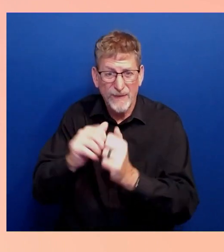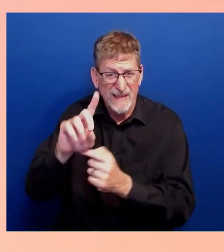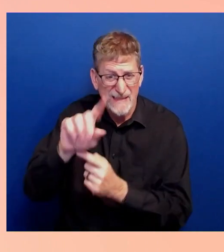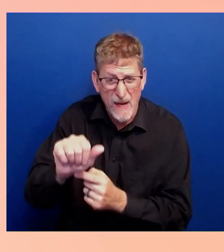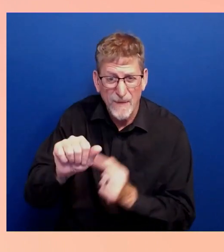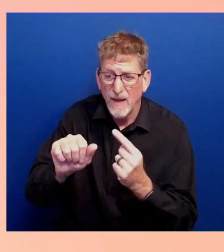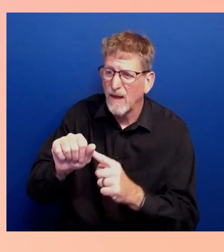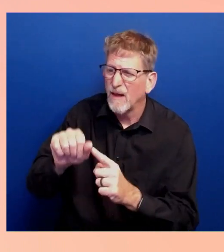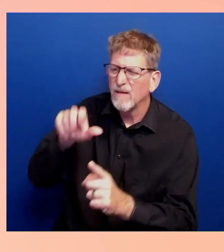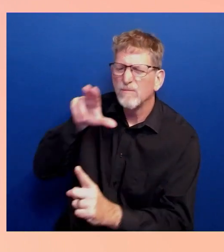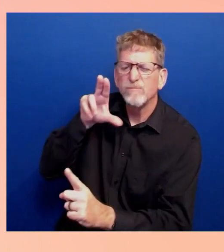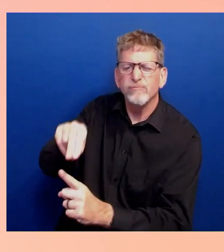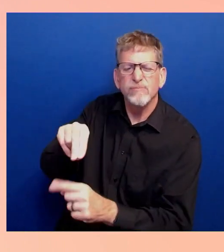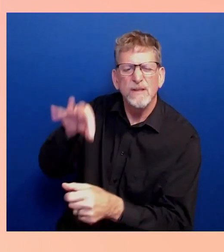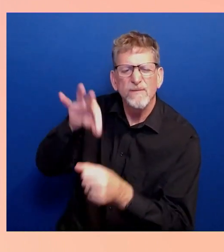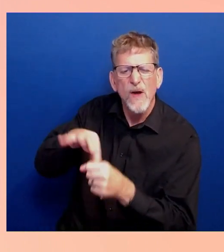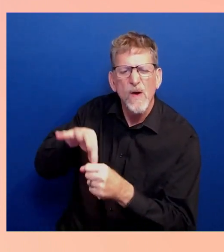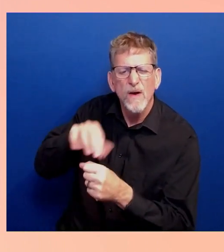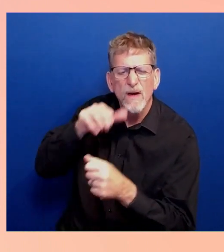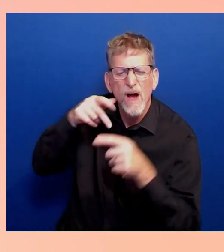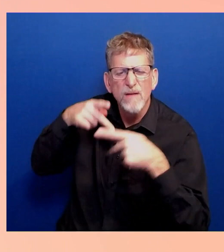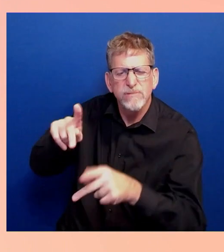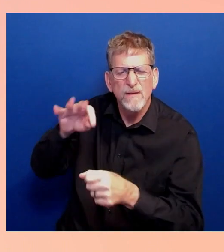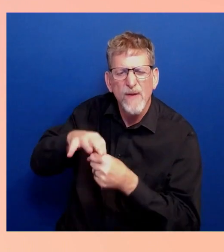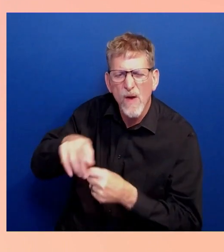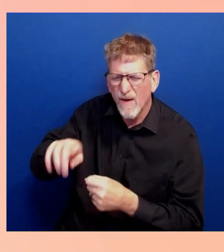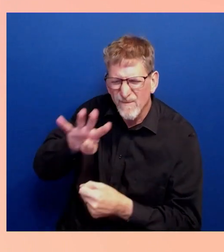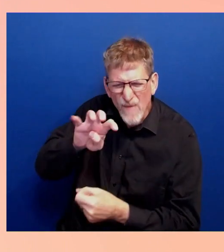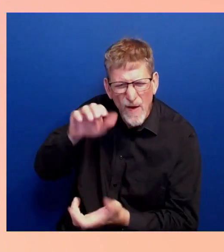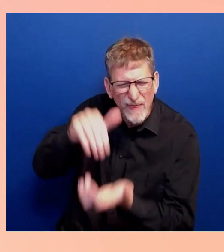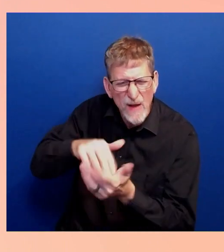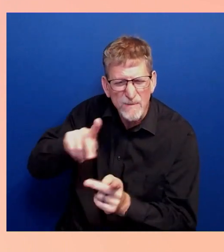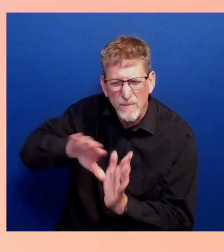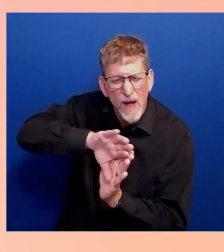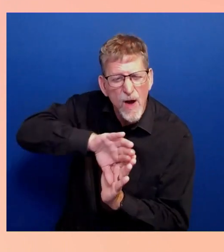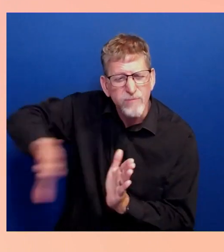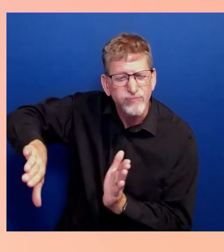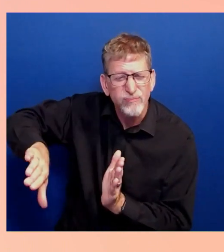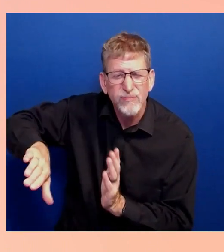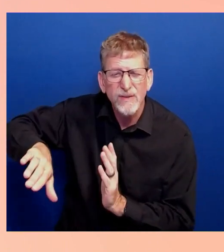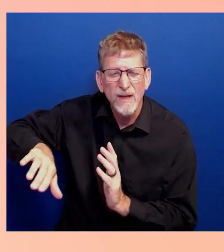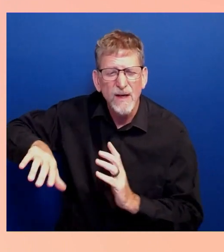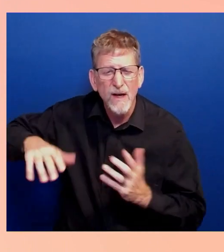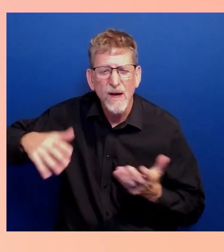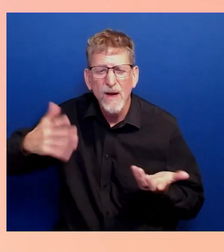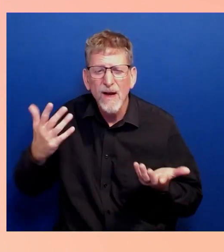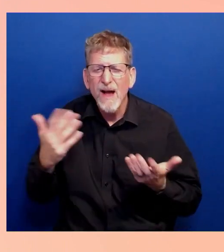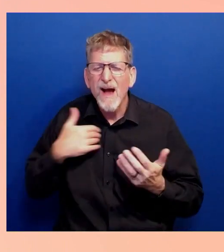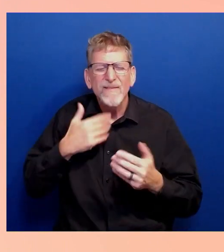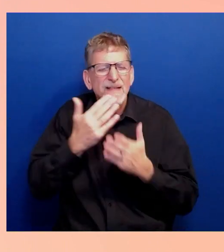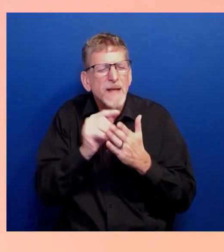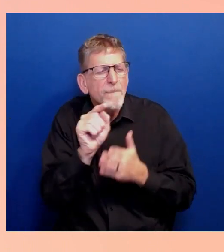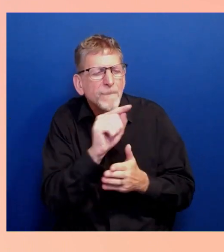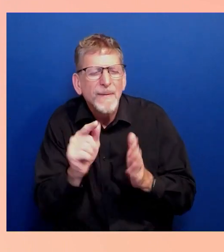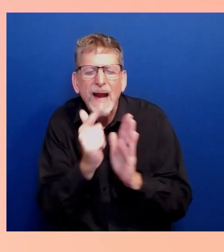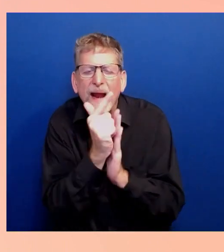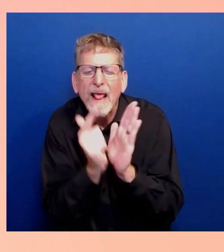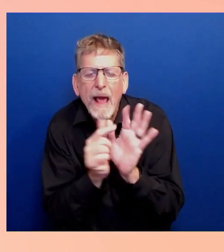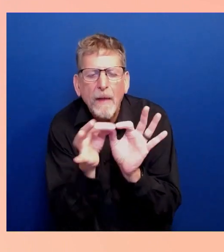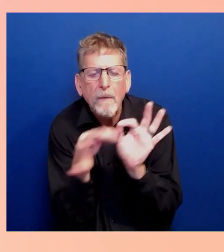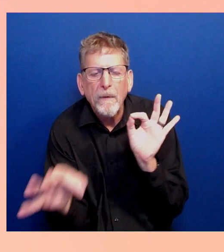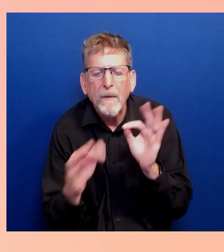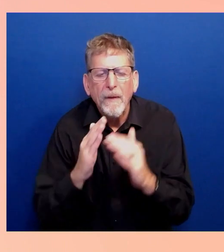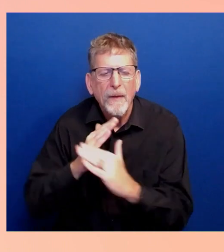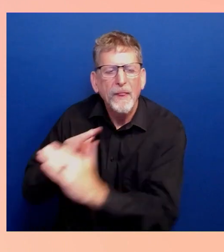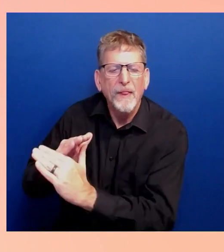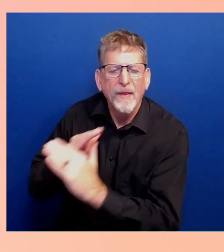vote. And this is due to legal incapacitation, that this situation can